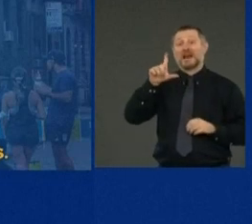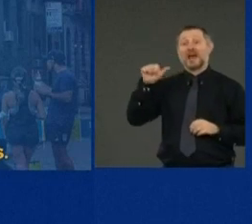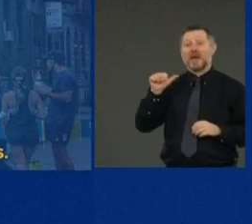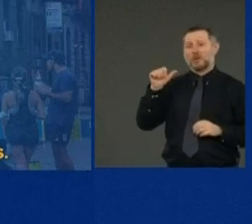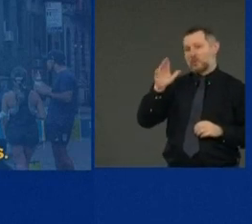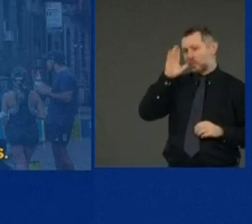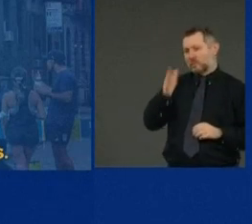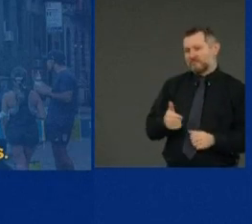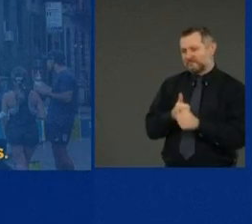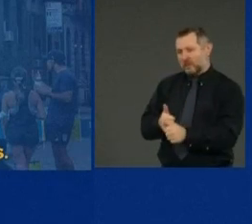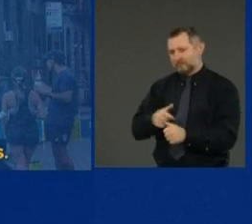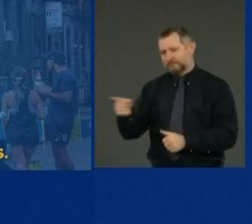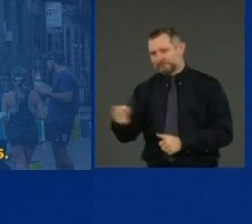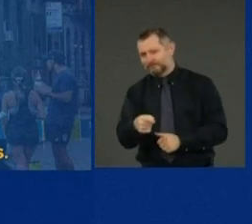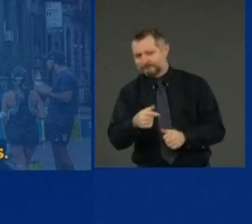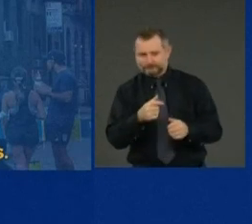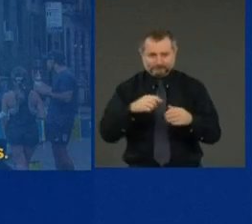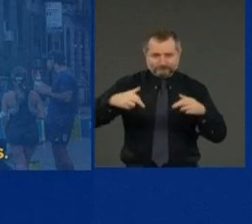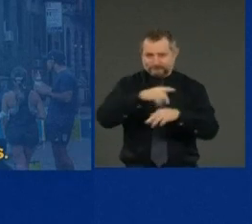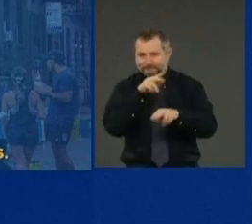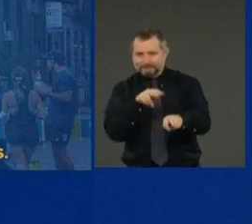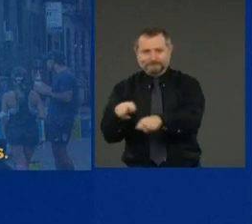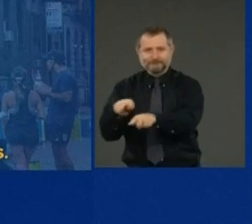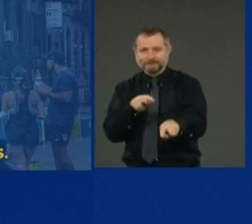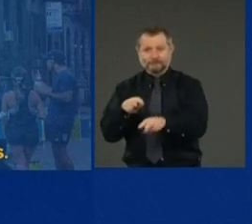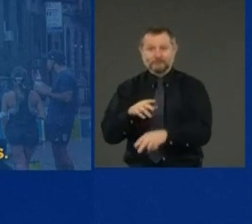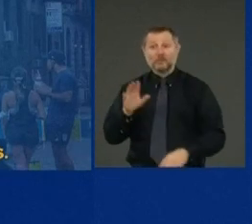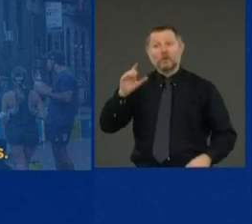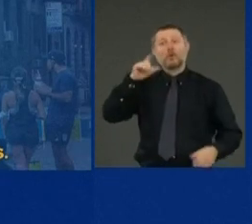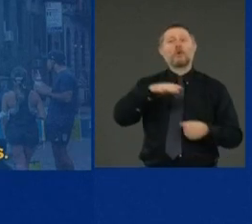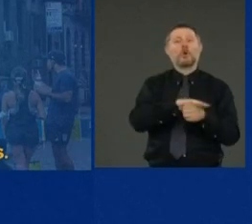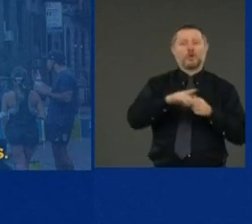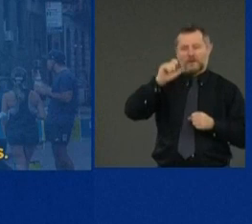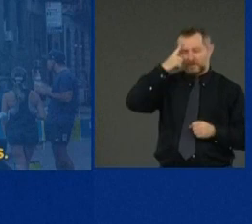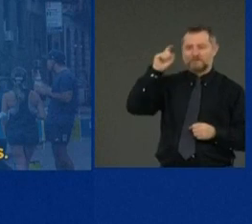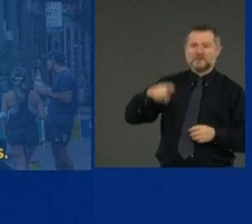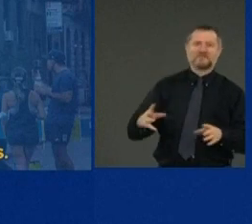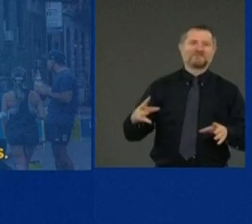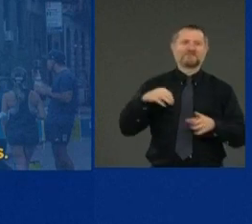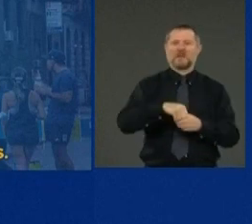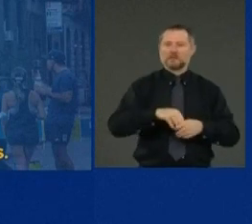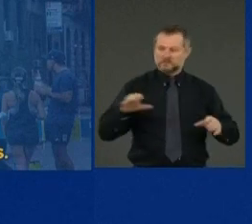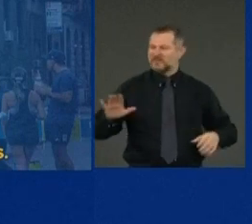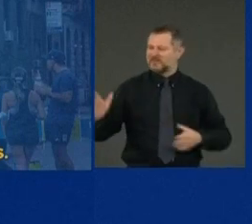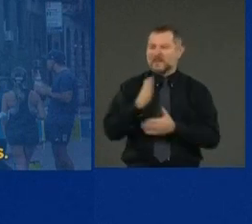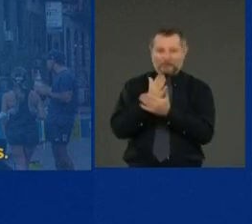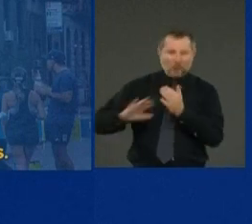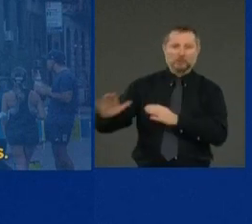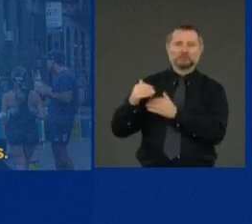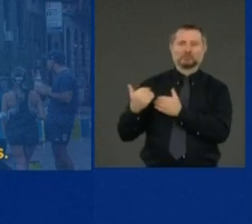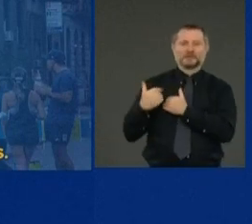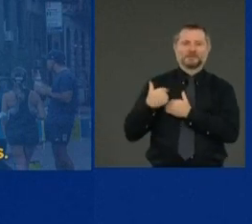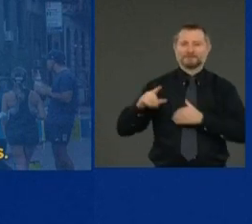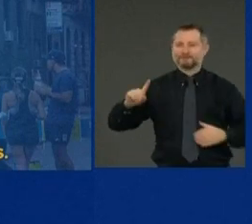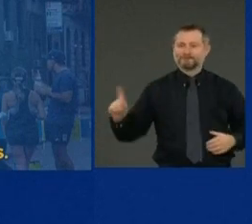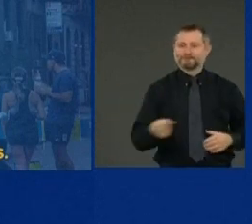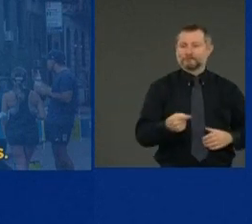local governments to do their part. As we go through the phases, the responsibility of the local governments